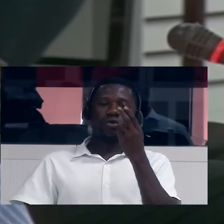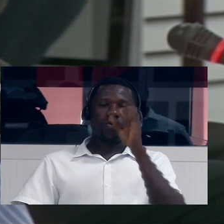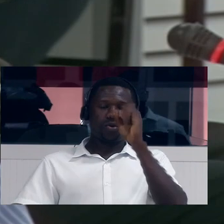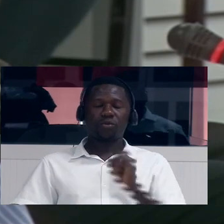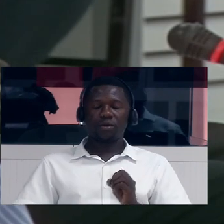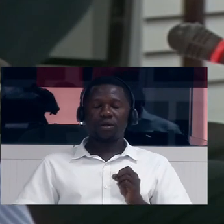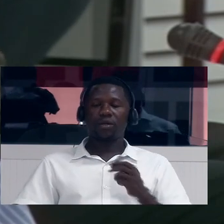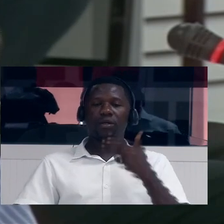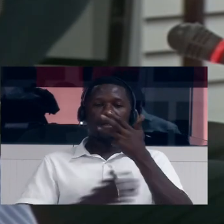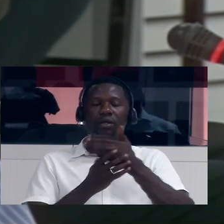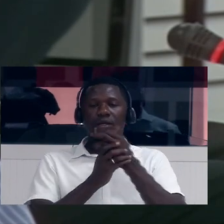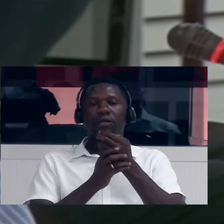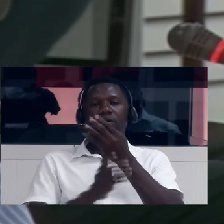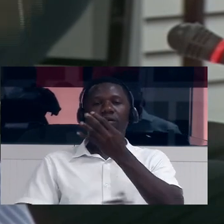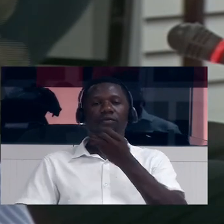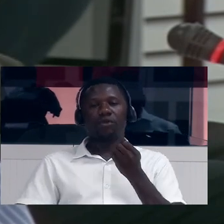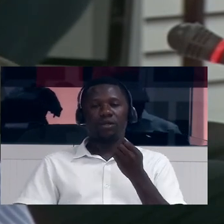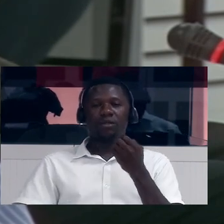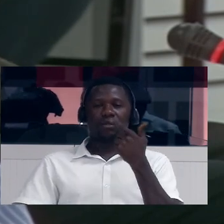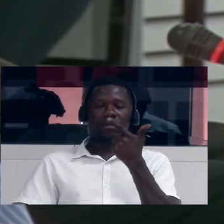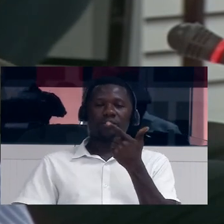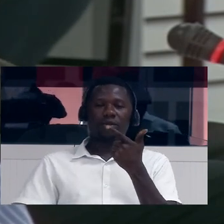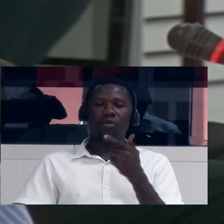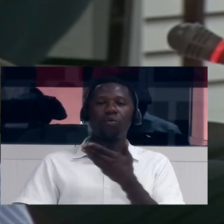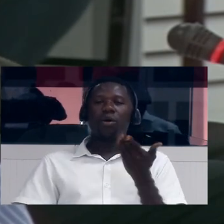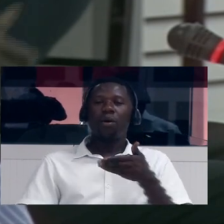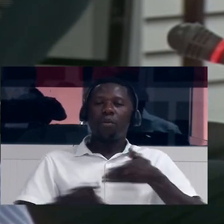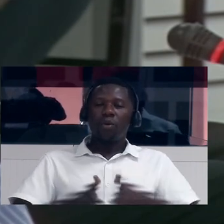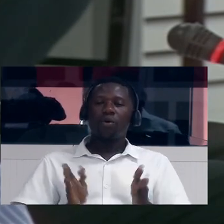1947. Where were you born? In Bathurst, now Banjul.